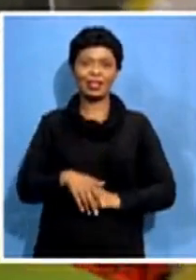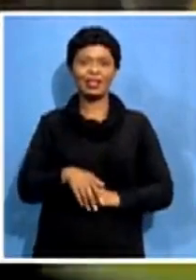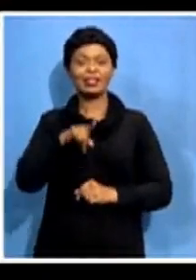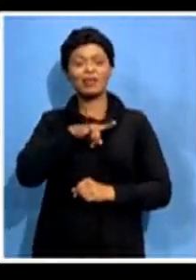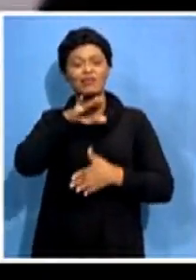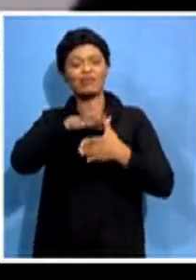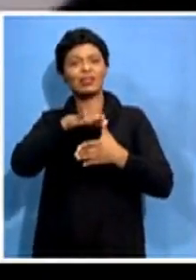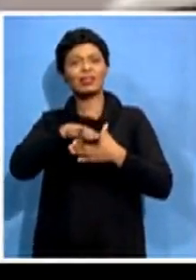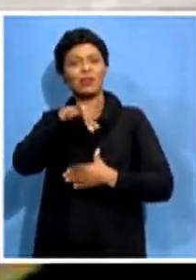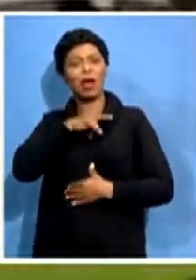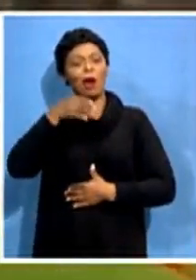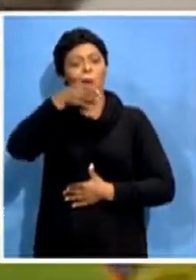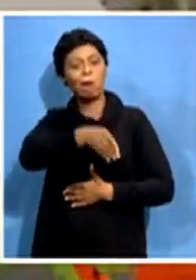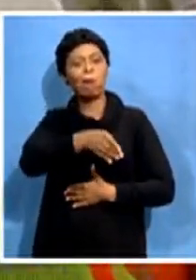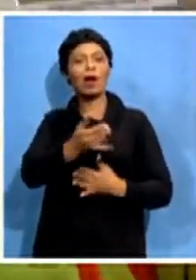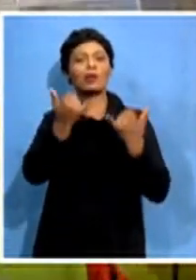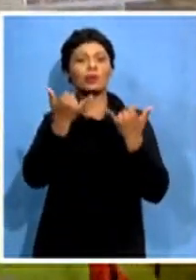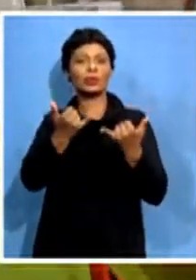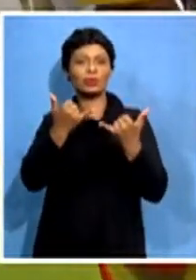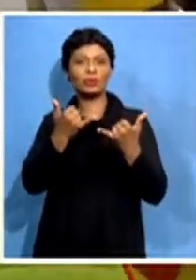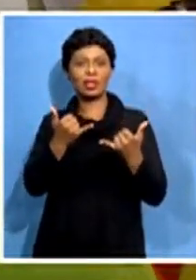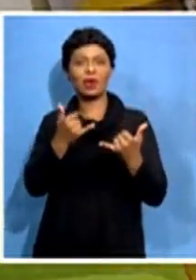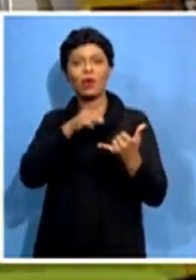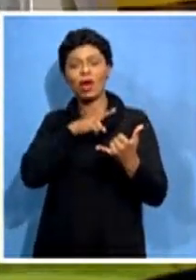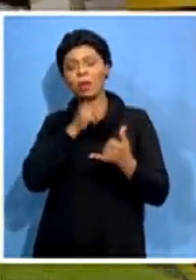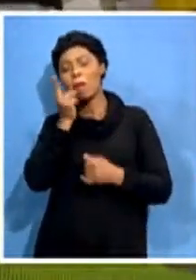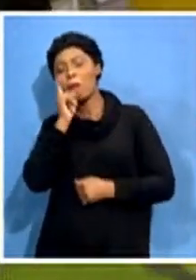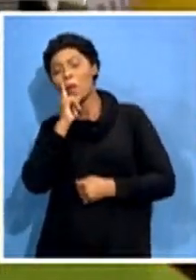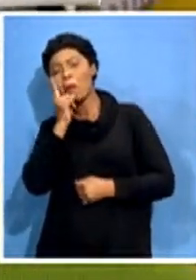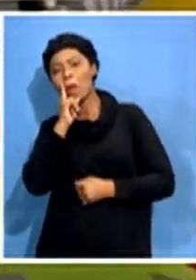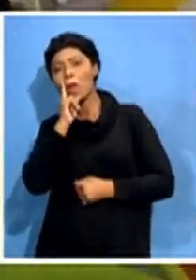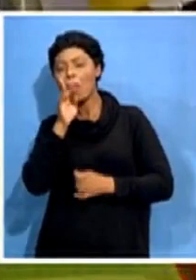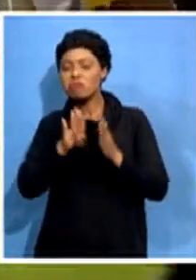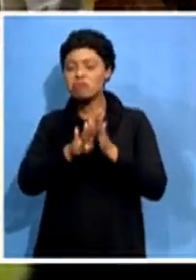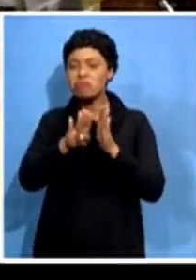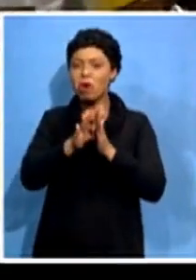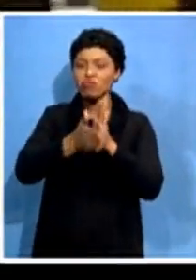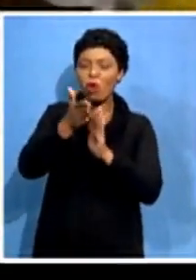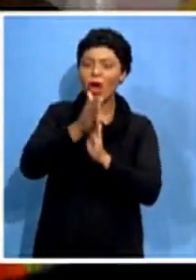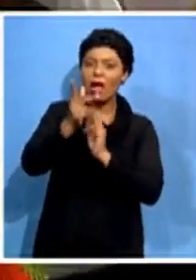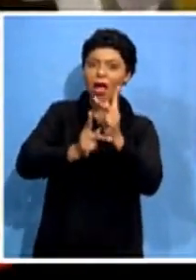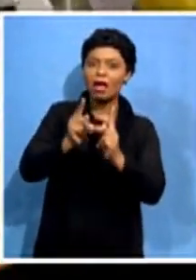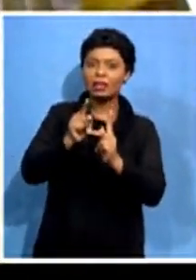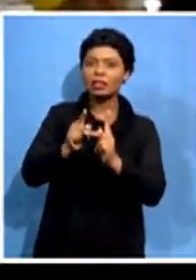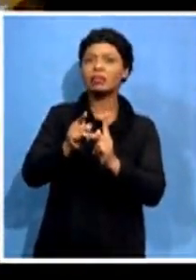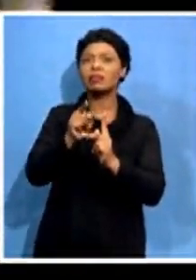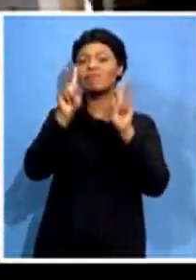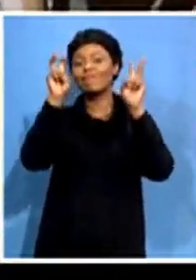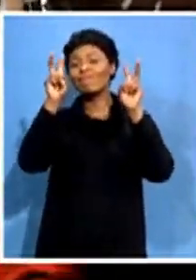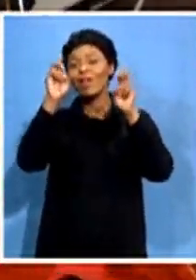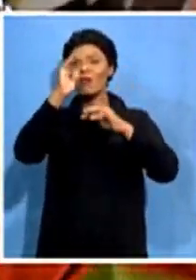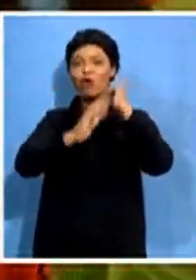check on the progress with regards to the construction here. Of course, we expect